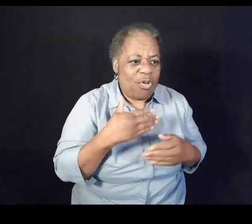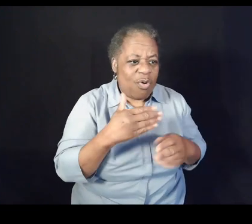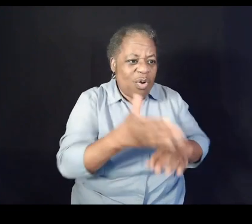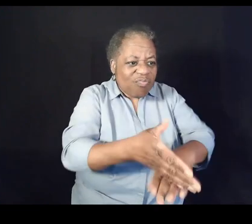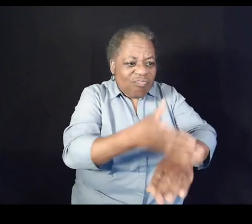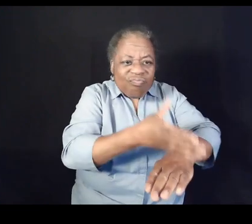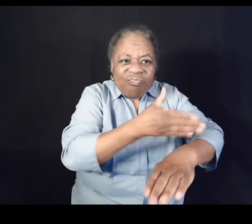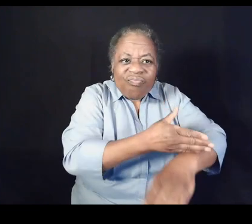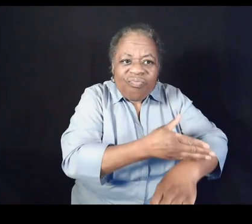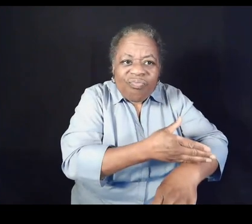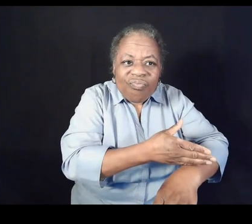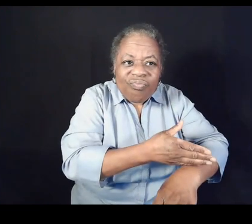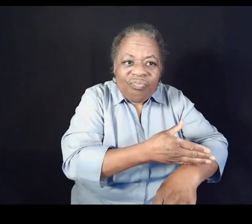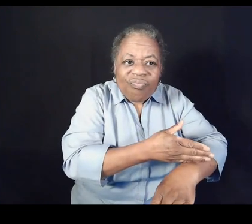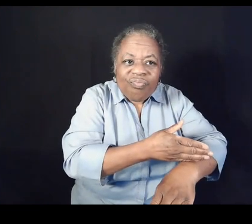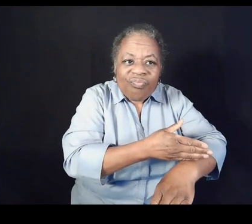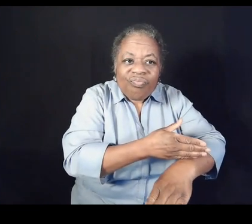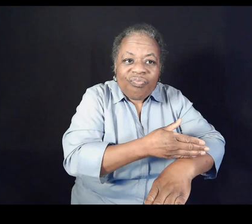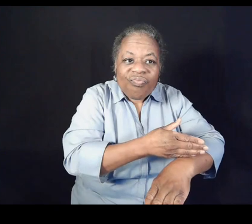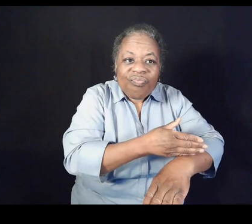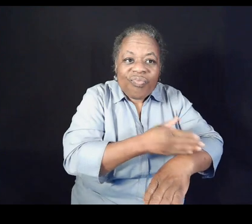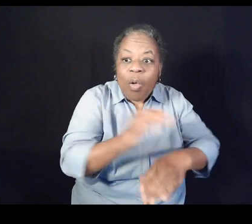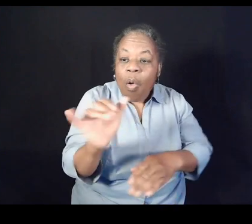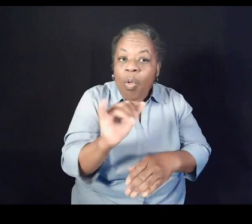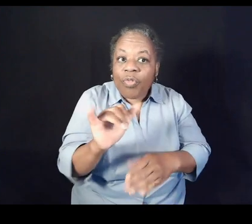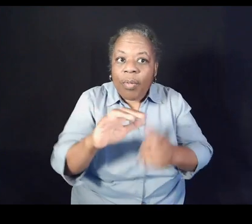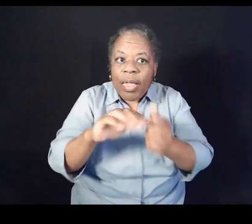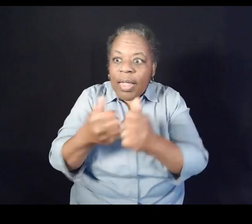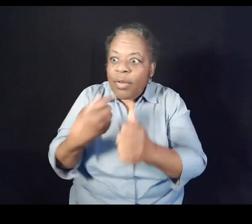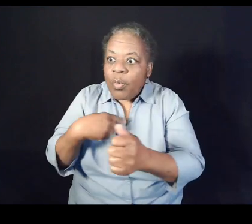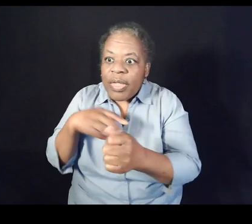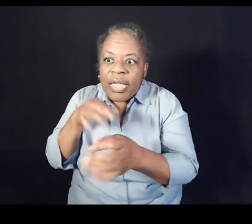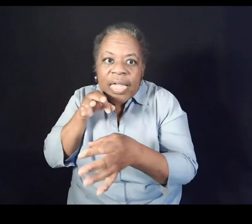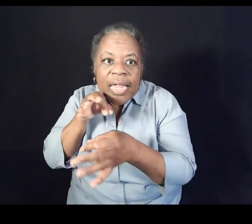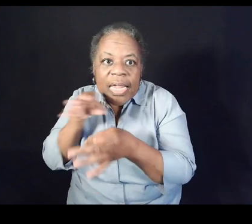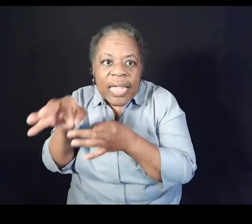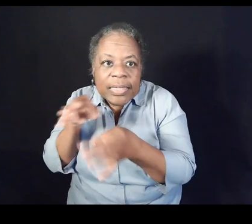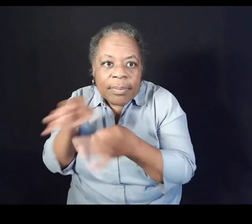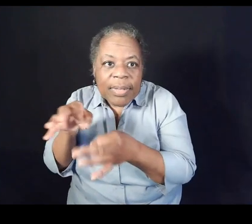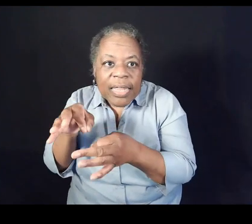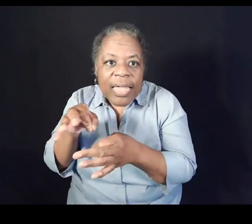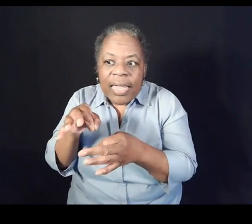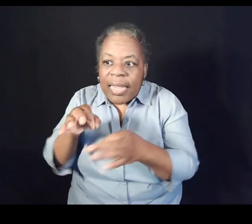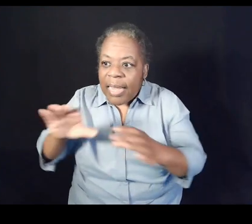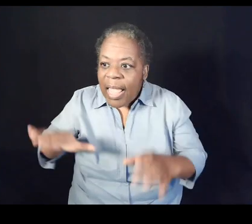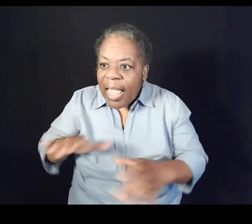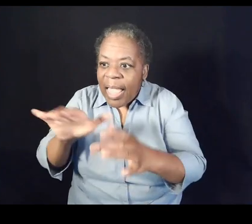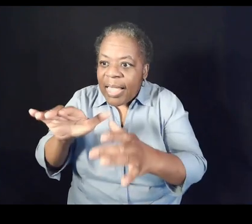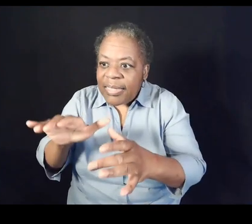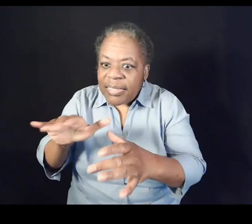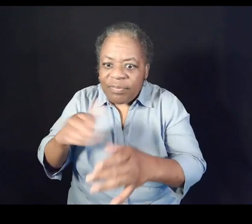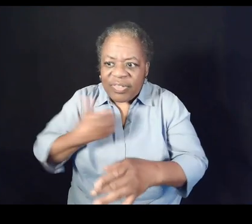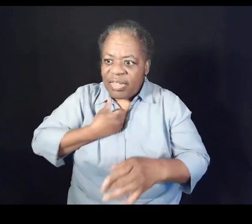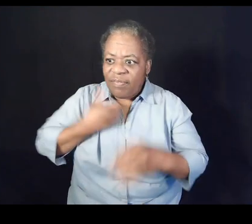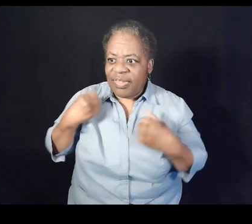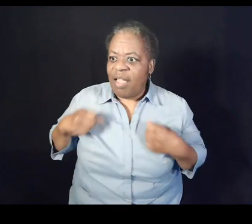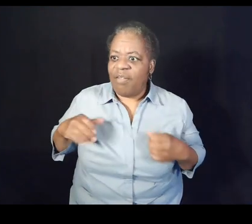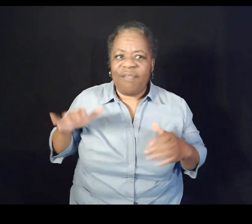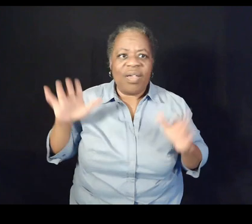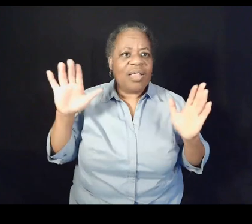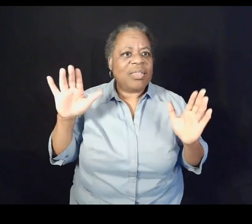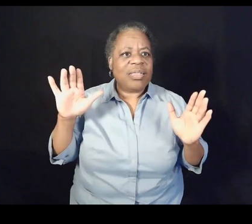And conversely, how do we explain acts of altruism and self-sacrifice,